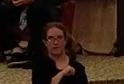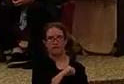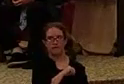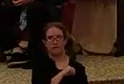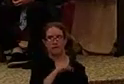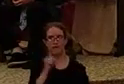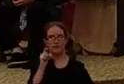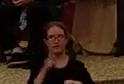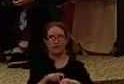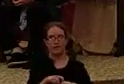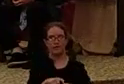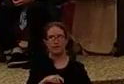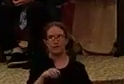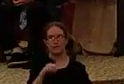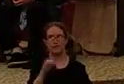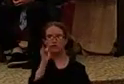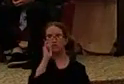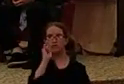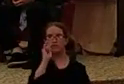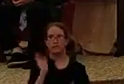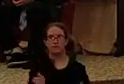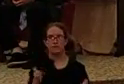You had your time in the bar rooms.